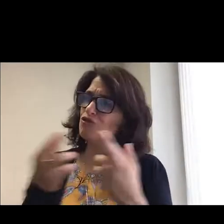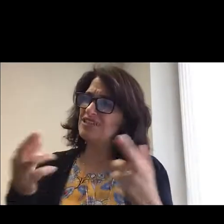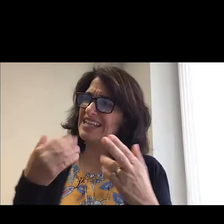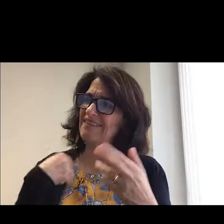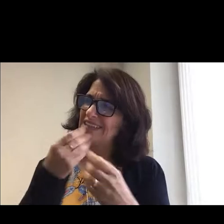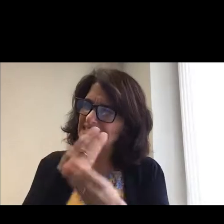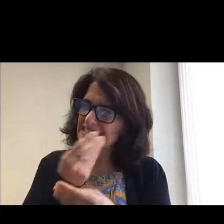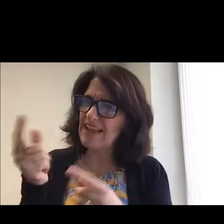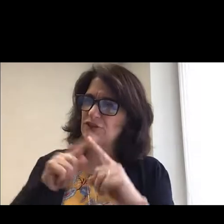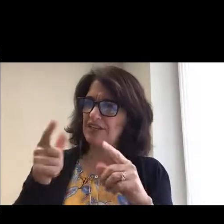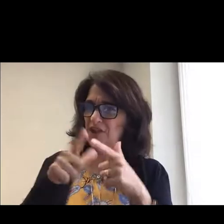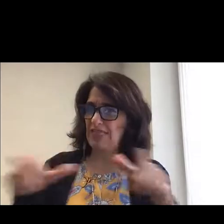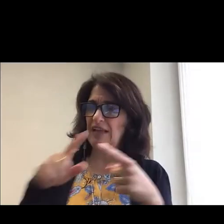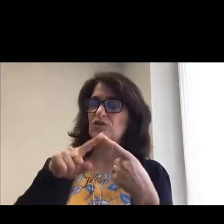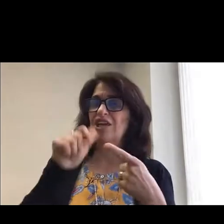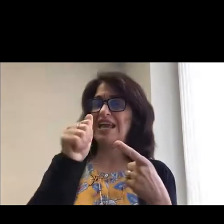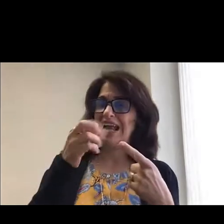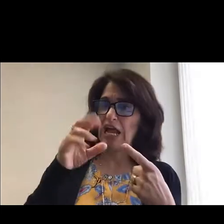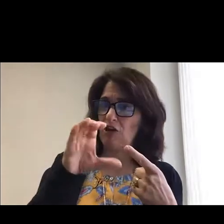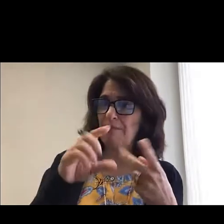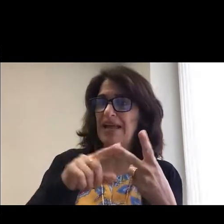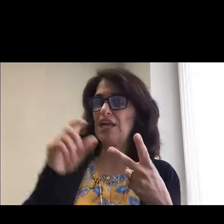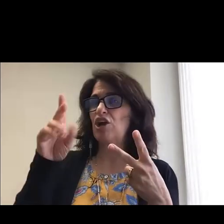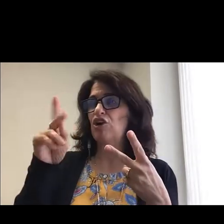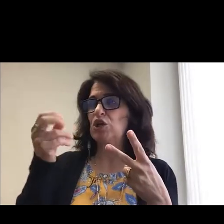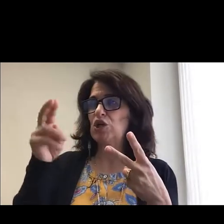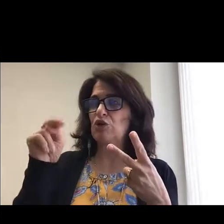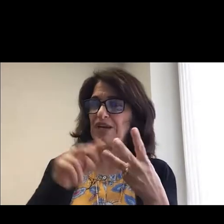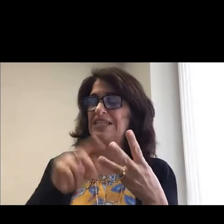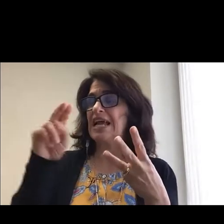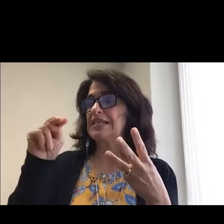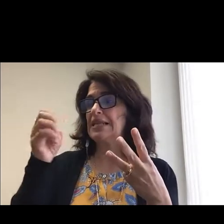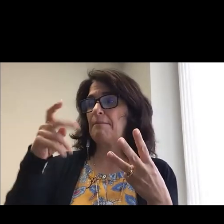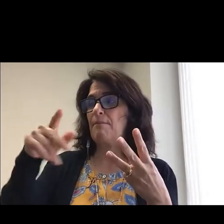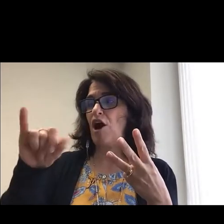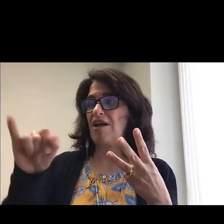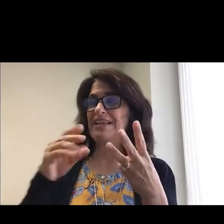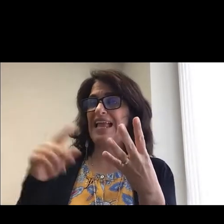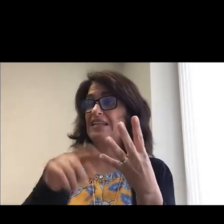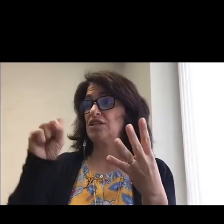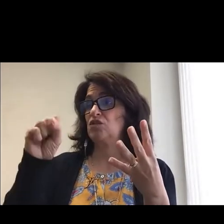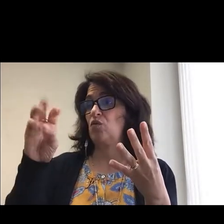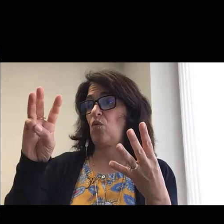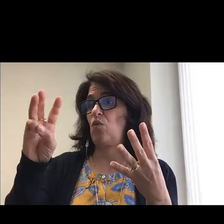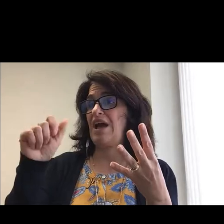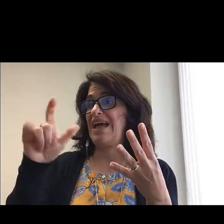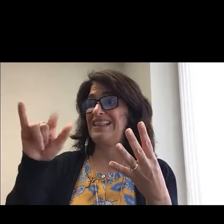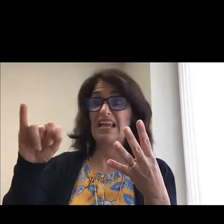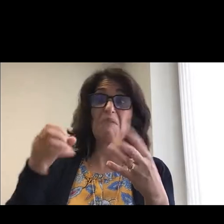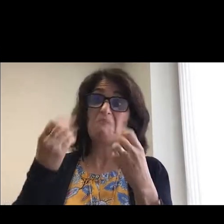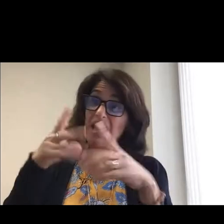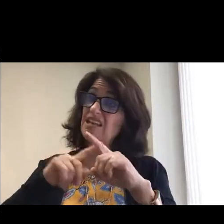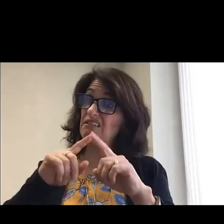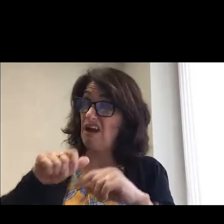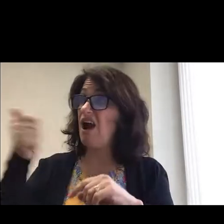including Arabic, Karen, Nepali, Swahili, and many others. Dr. Yun works with this